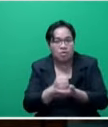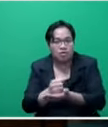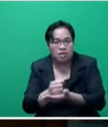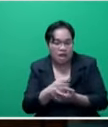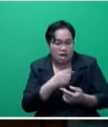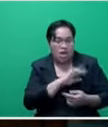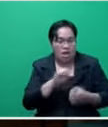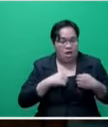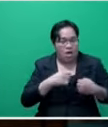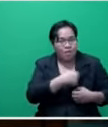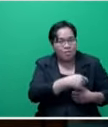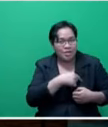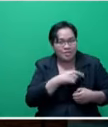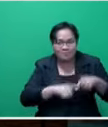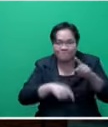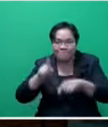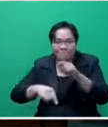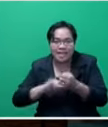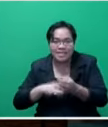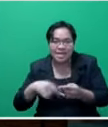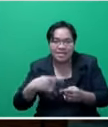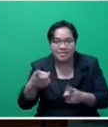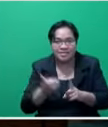commitments to various sustainable